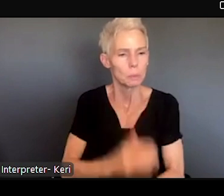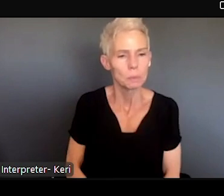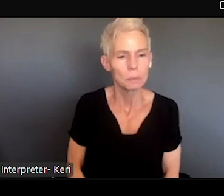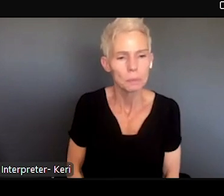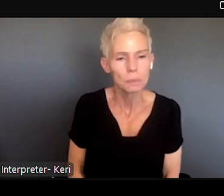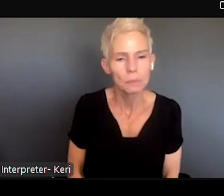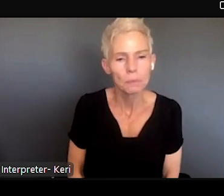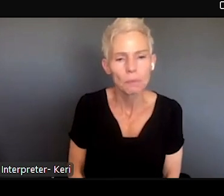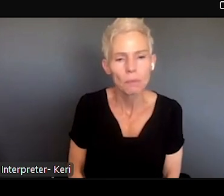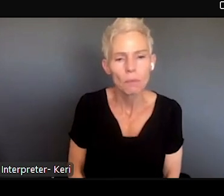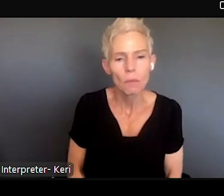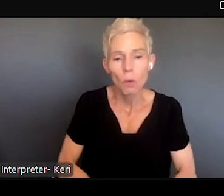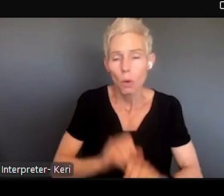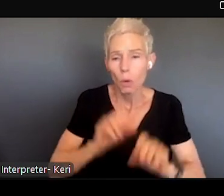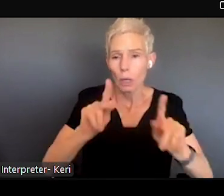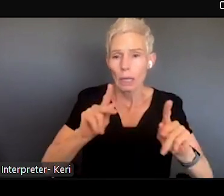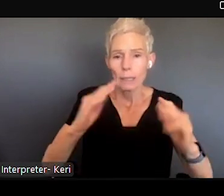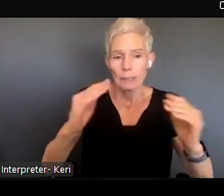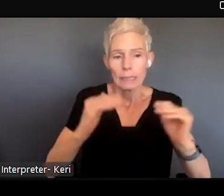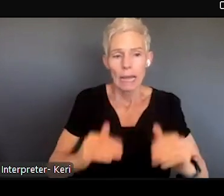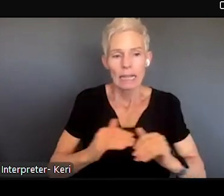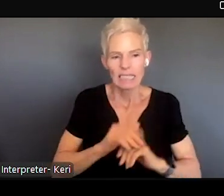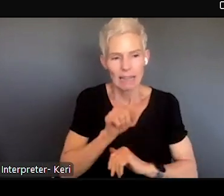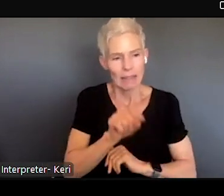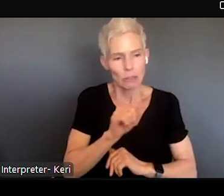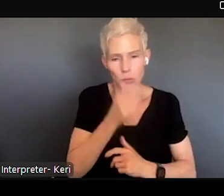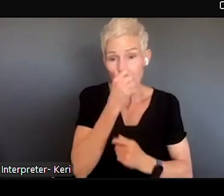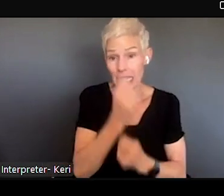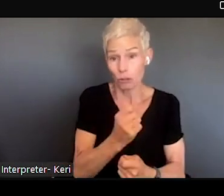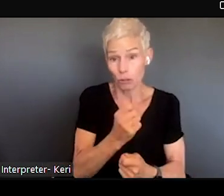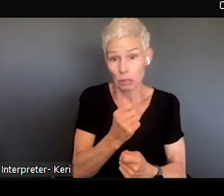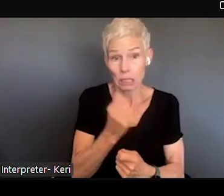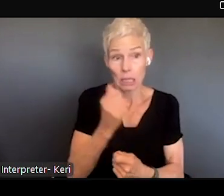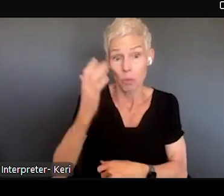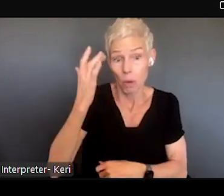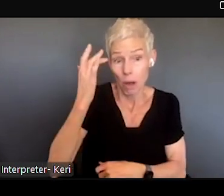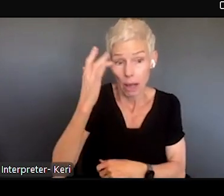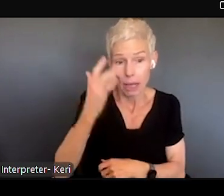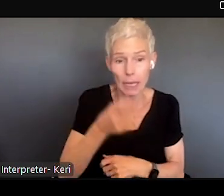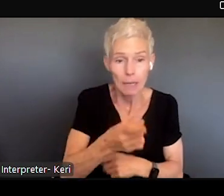All right. And this is very interesting because